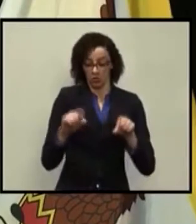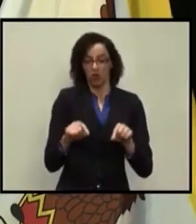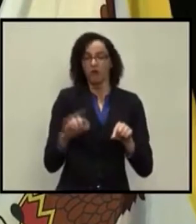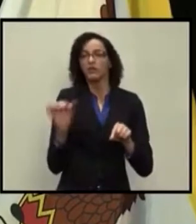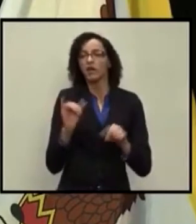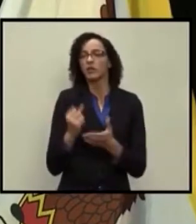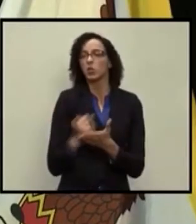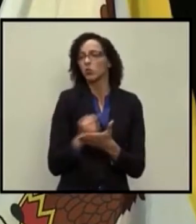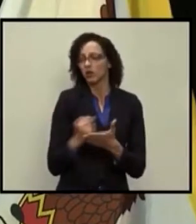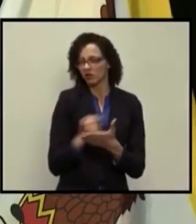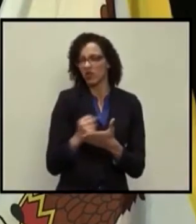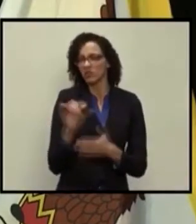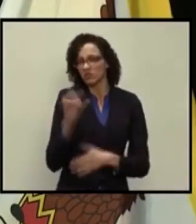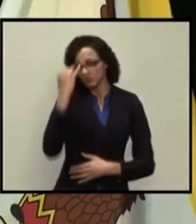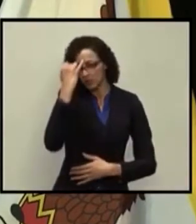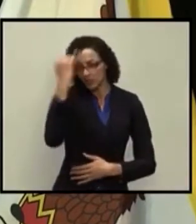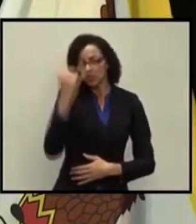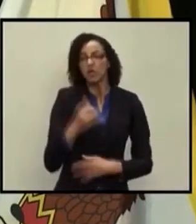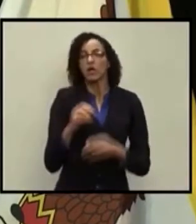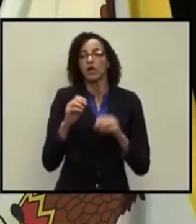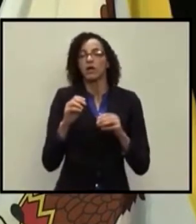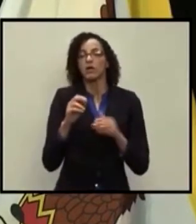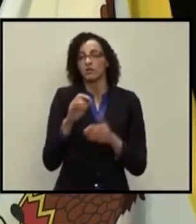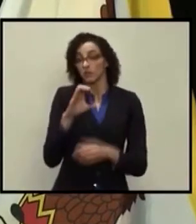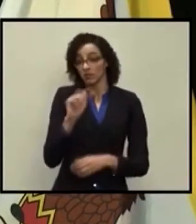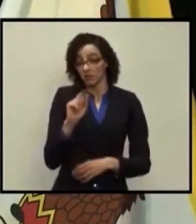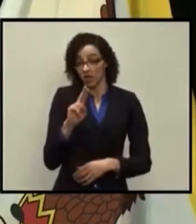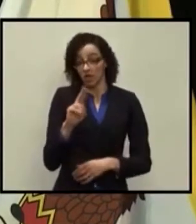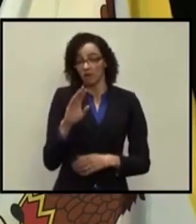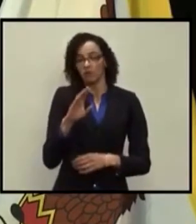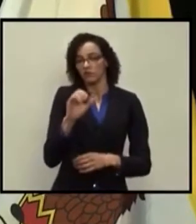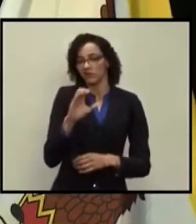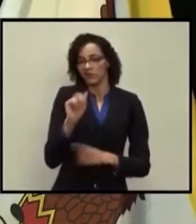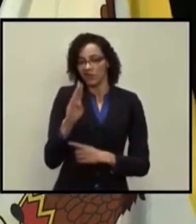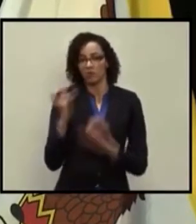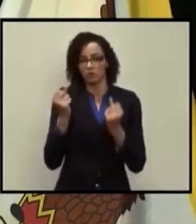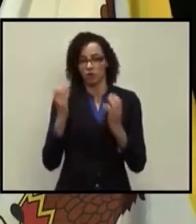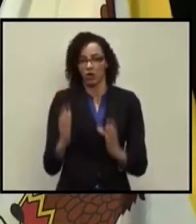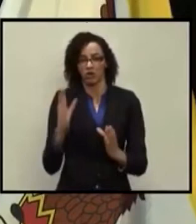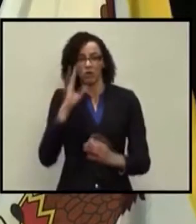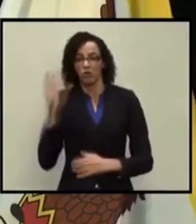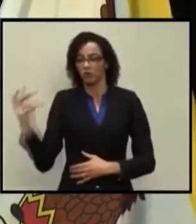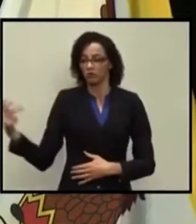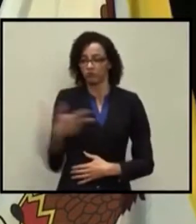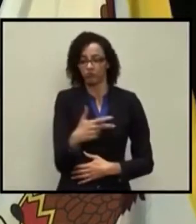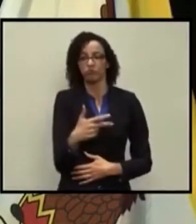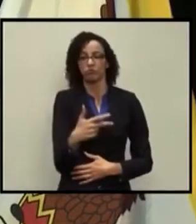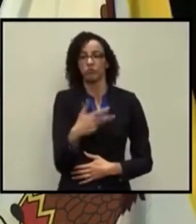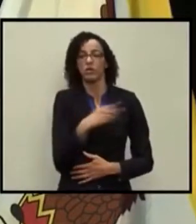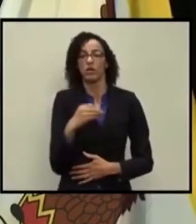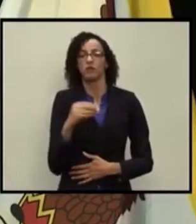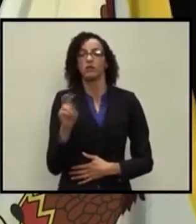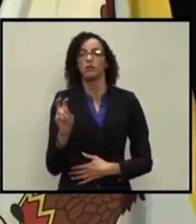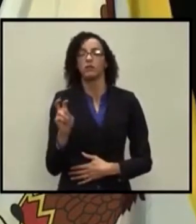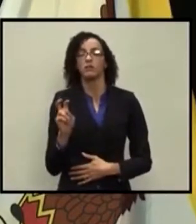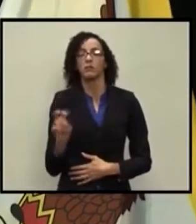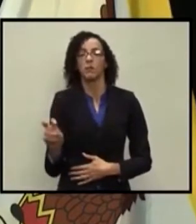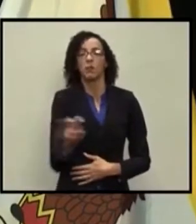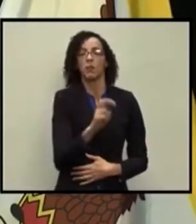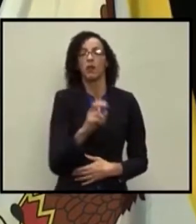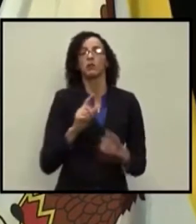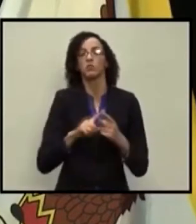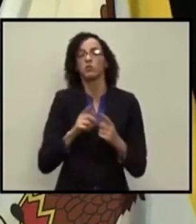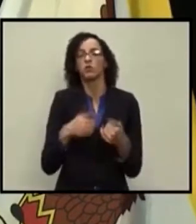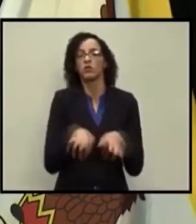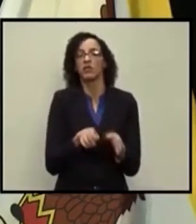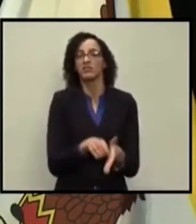trips, trips to the grocery store or pharmacy or other essential services that you need. At the same time, it also supports our taxi operators who